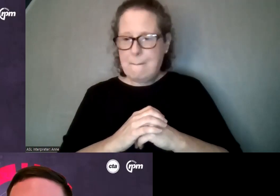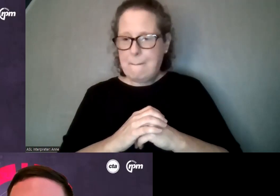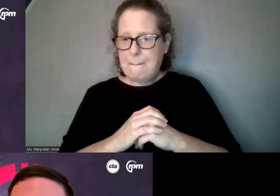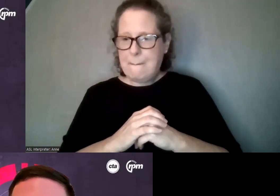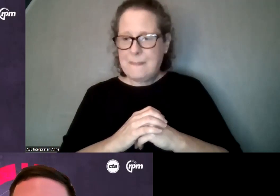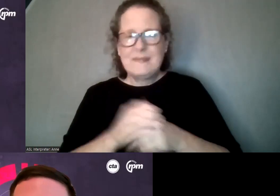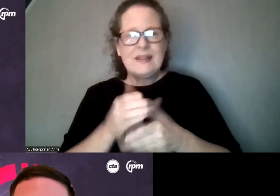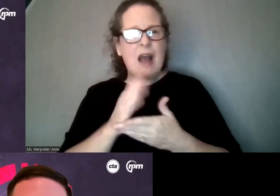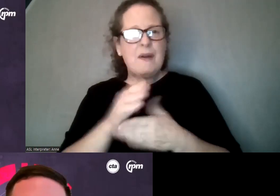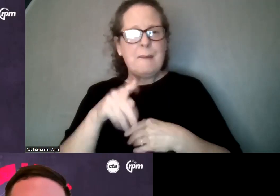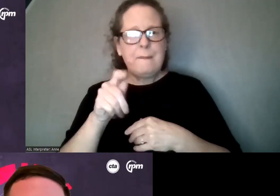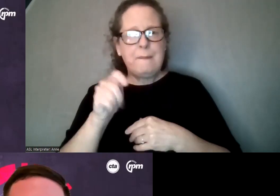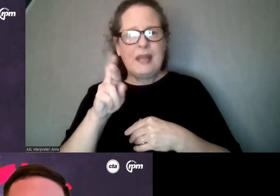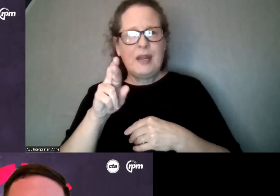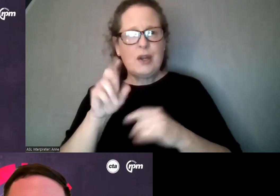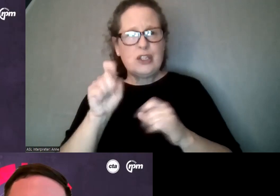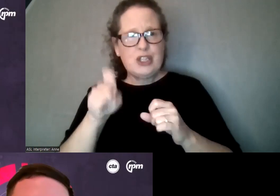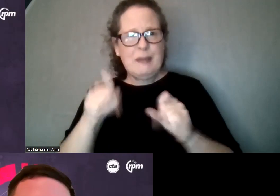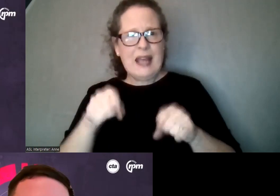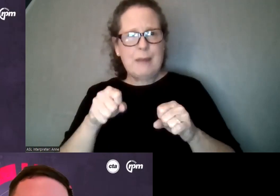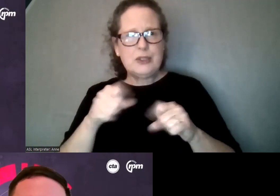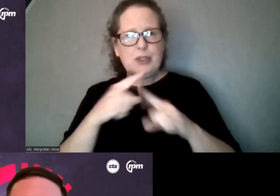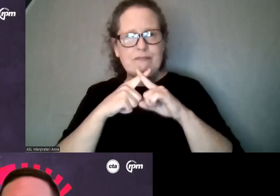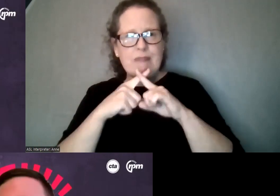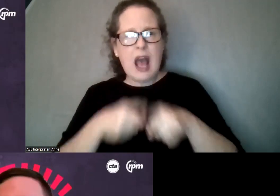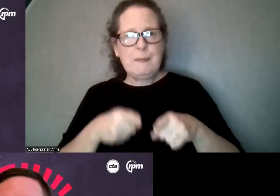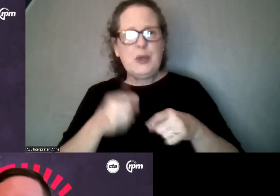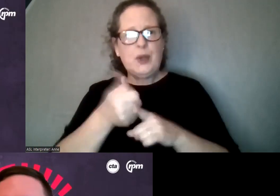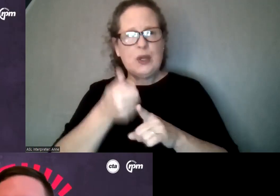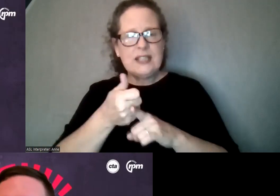All right, Peter, you should be able to unmute yourself and ask your question or comment.